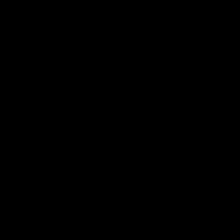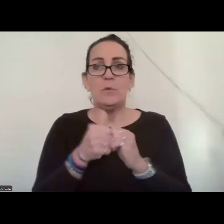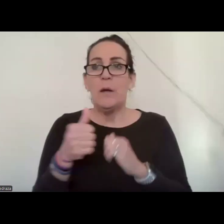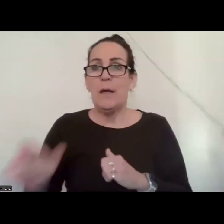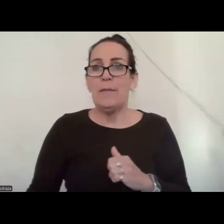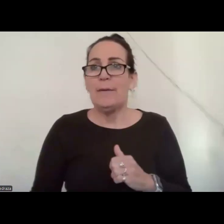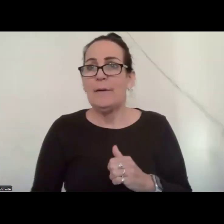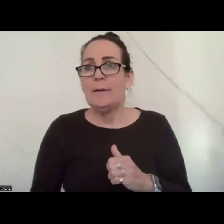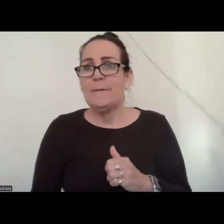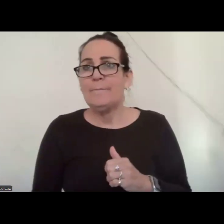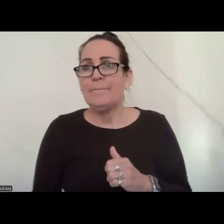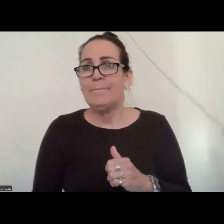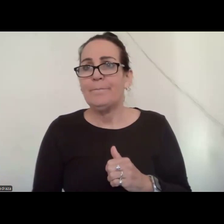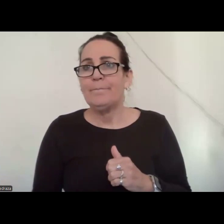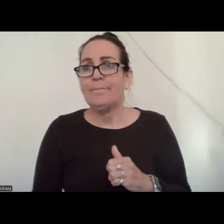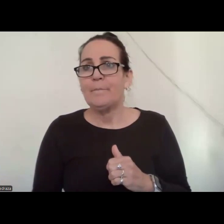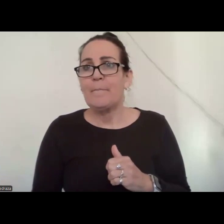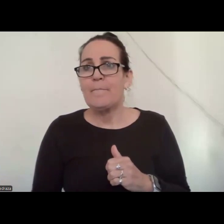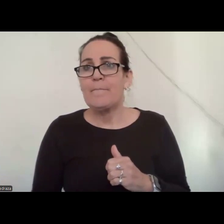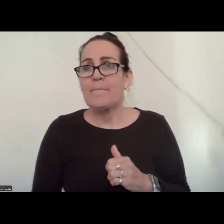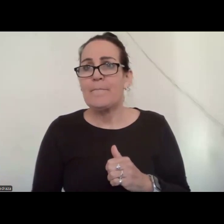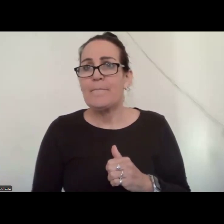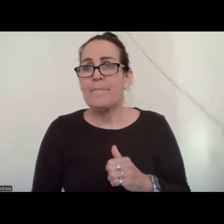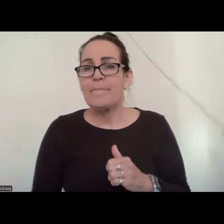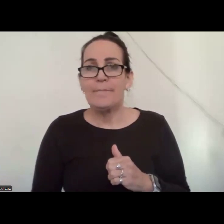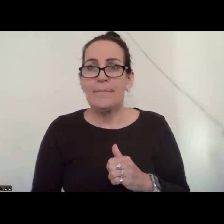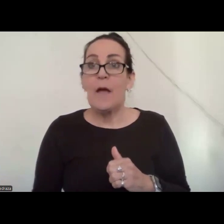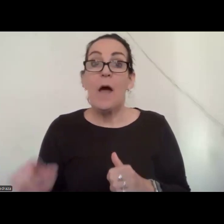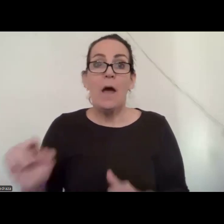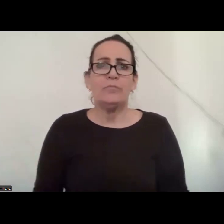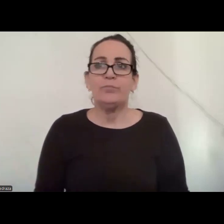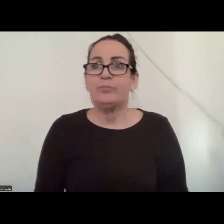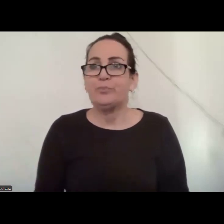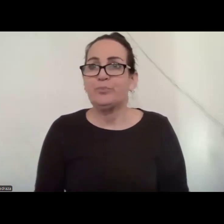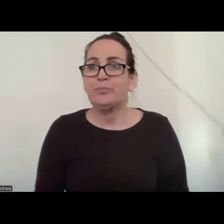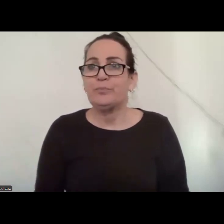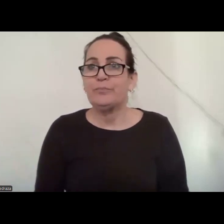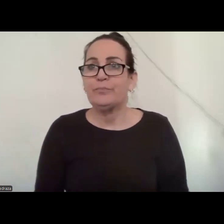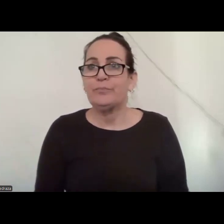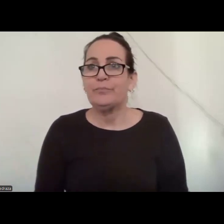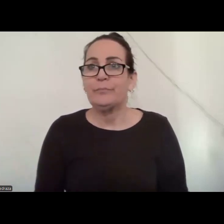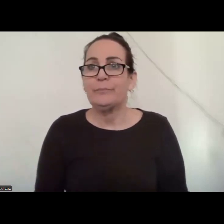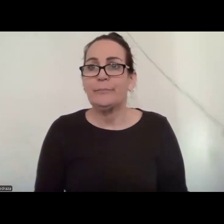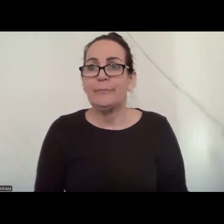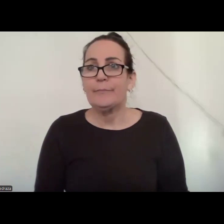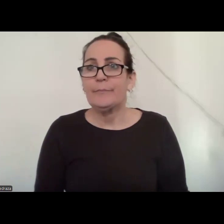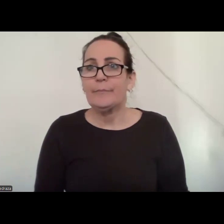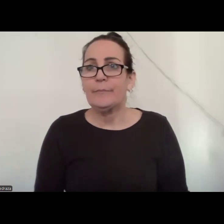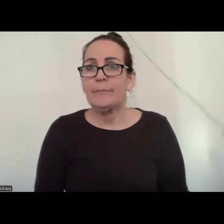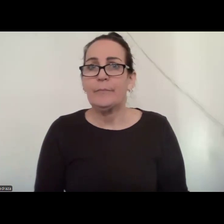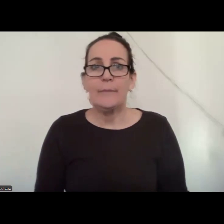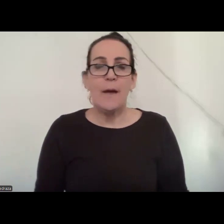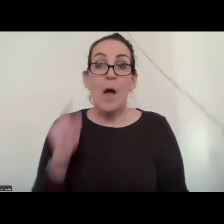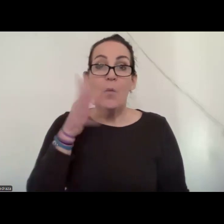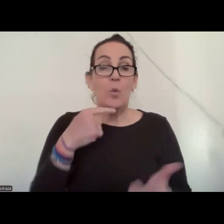comments that you all have. I'm just going to speak for a few moments just to give an update on where we